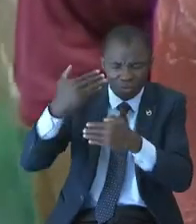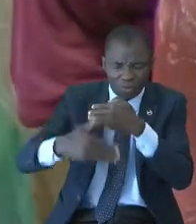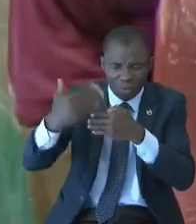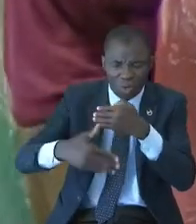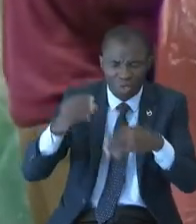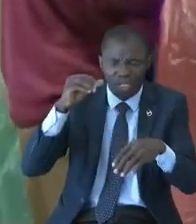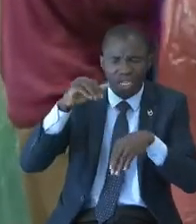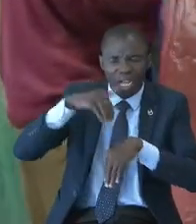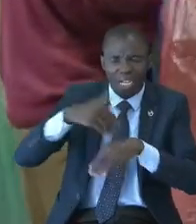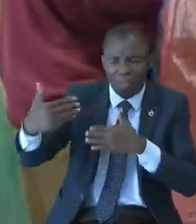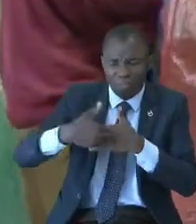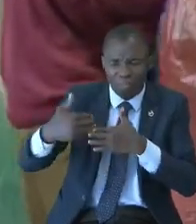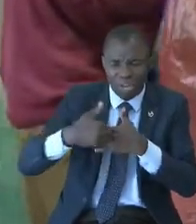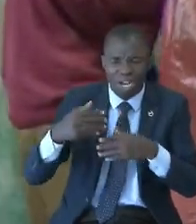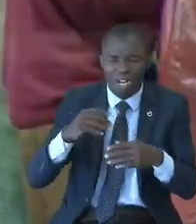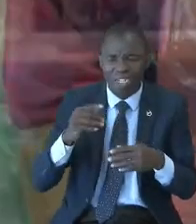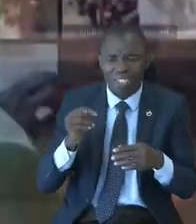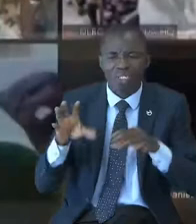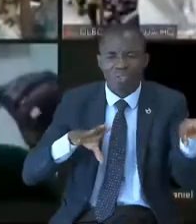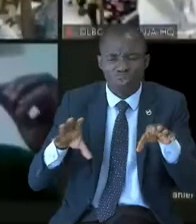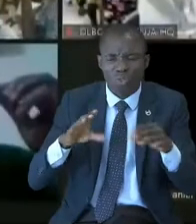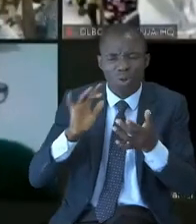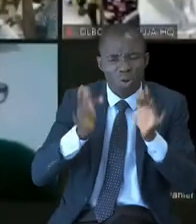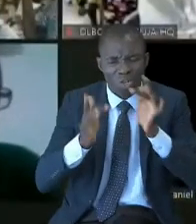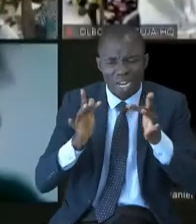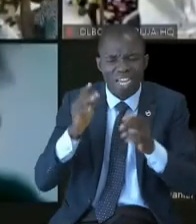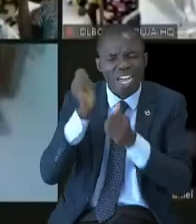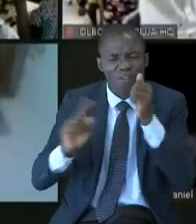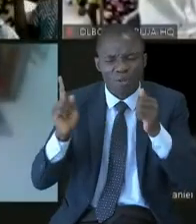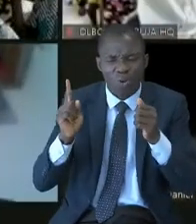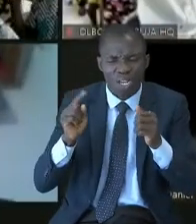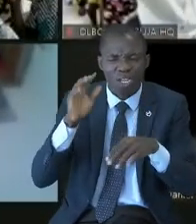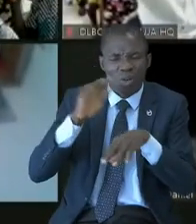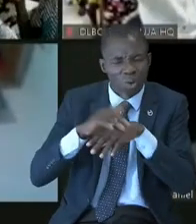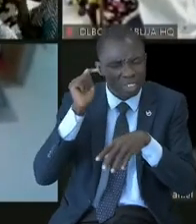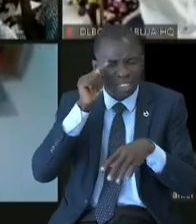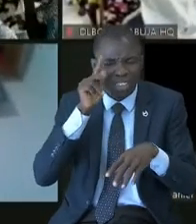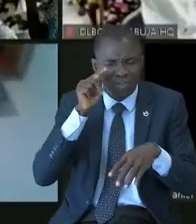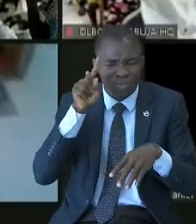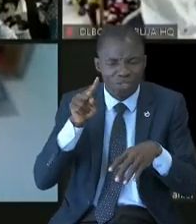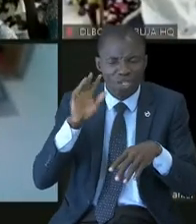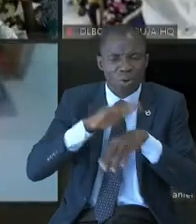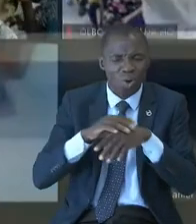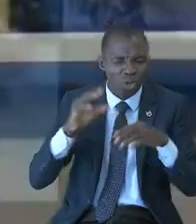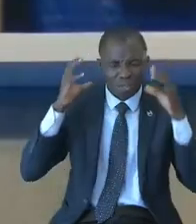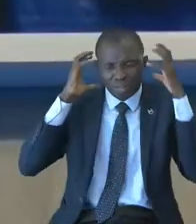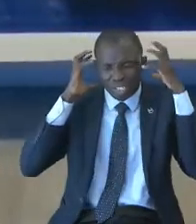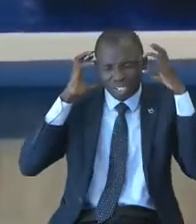far at the back, online, over the television, over the